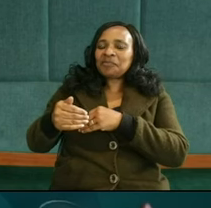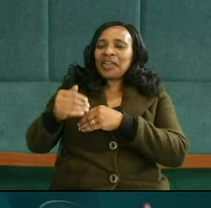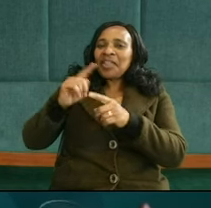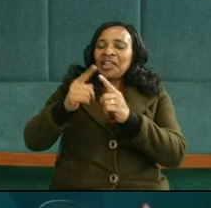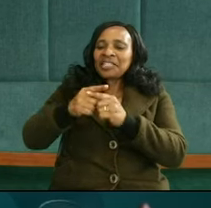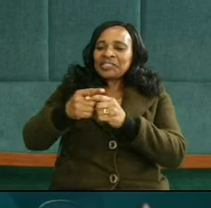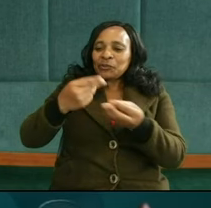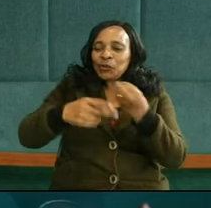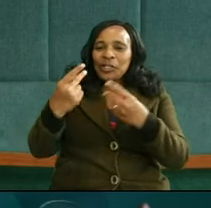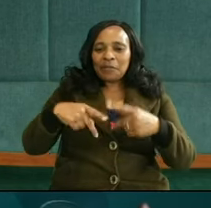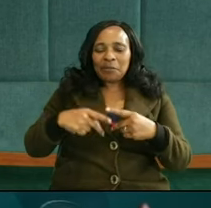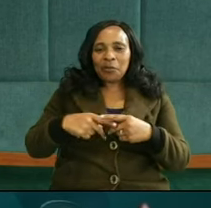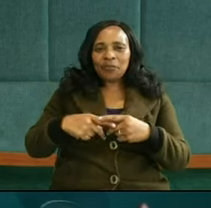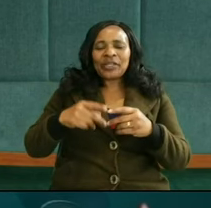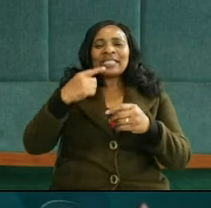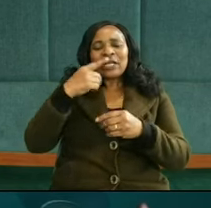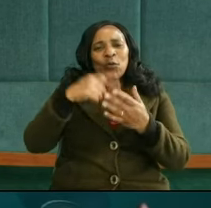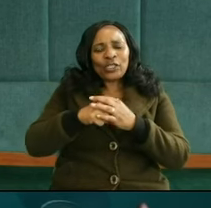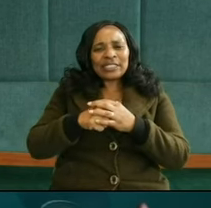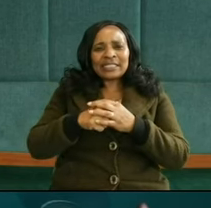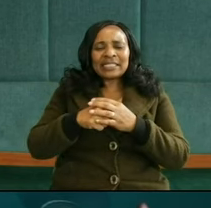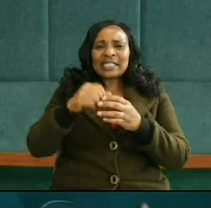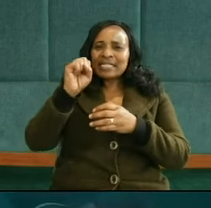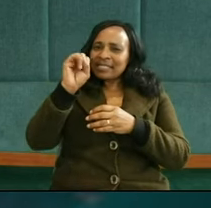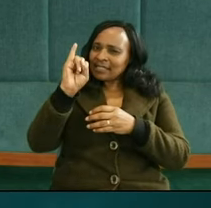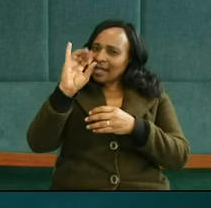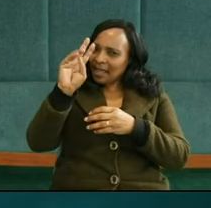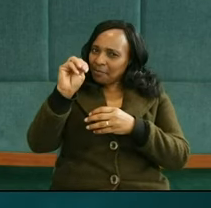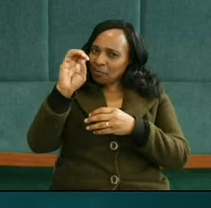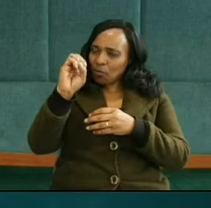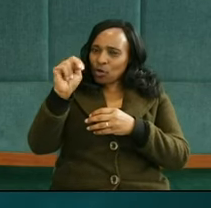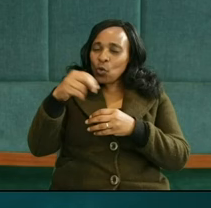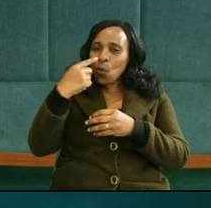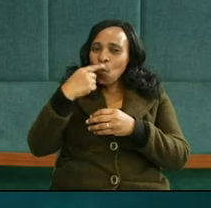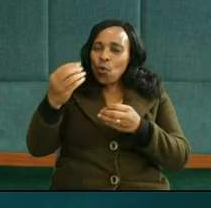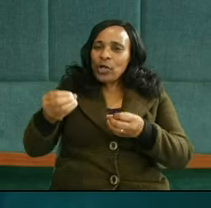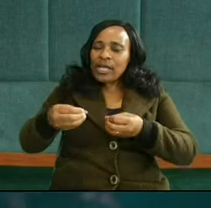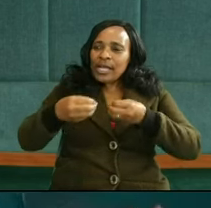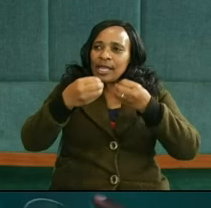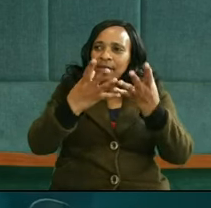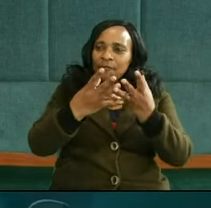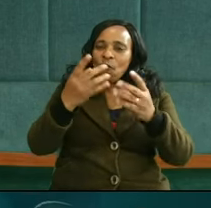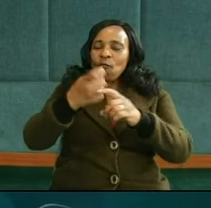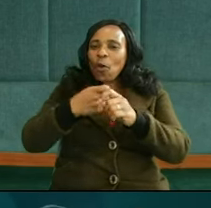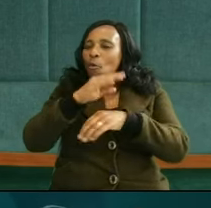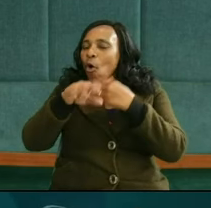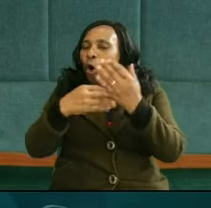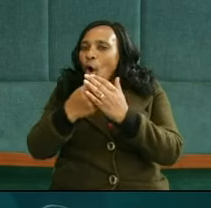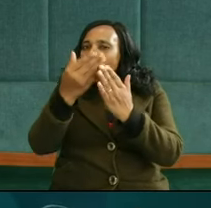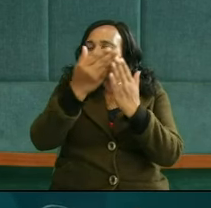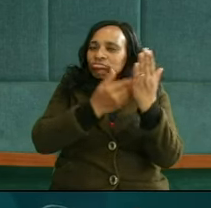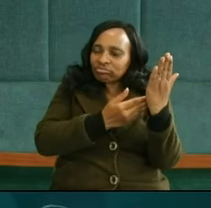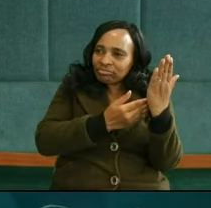Samaria, charming that he was someone great, to whom they gave heed from the least to the